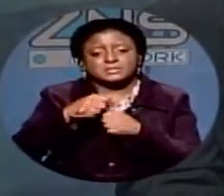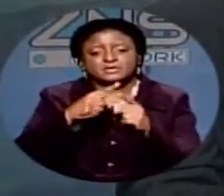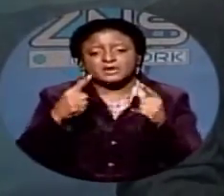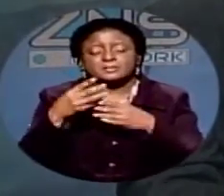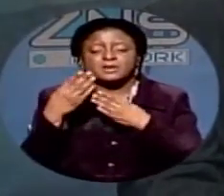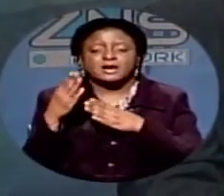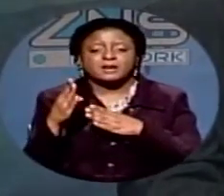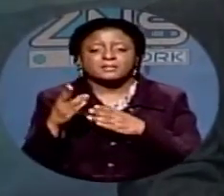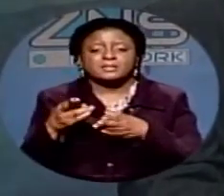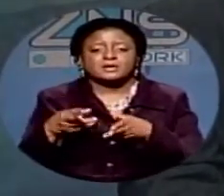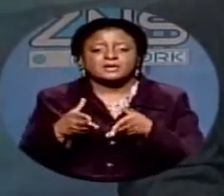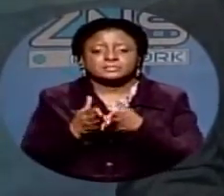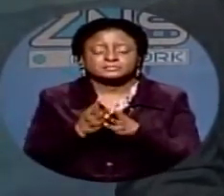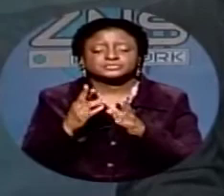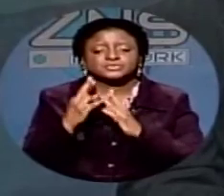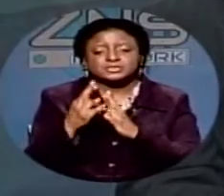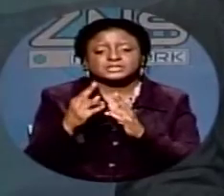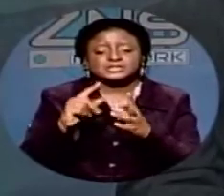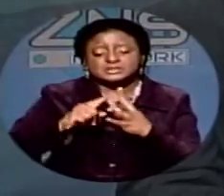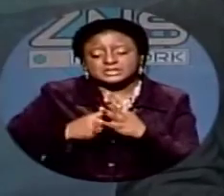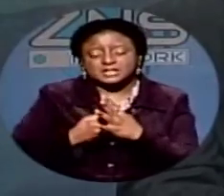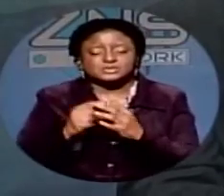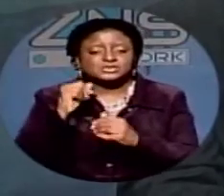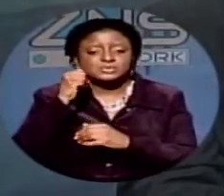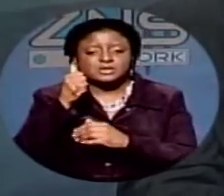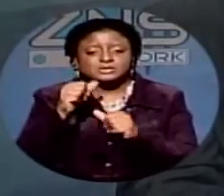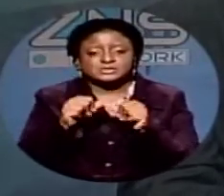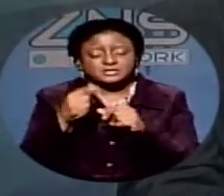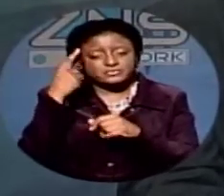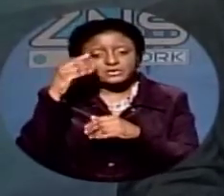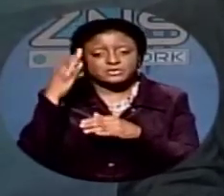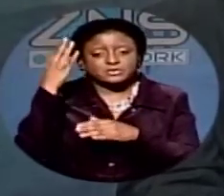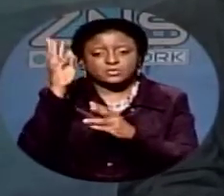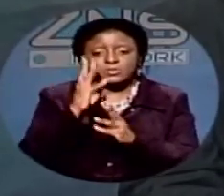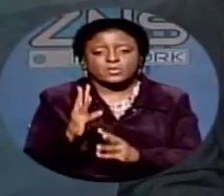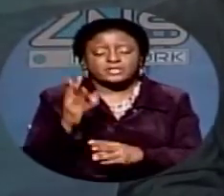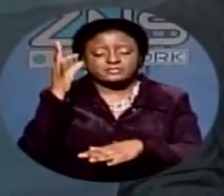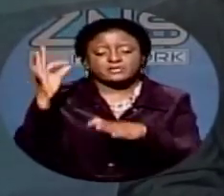Regatta, it all starts tomorrow. Stay tuned. The weather forecast is still to come.